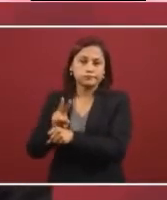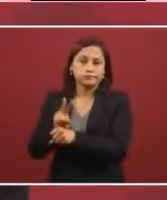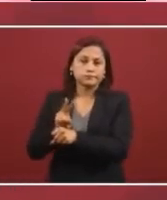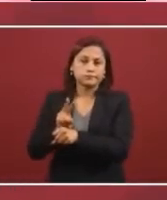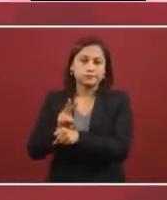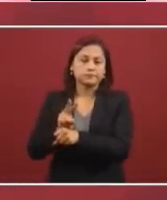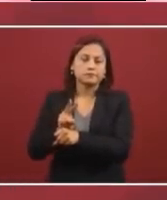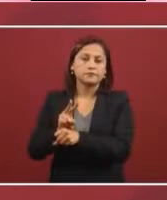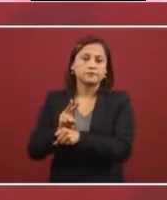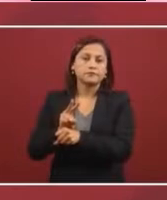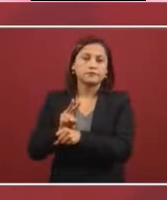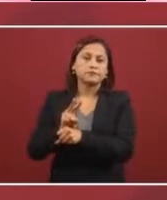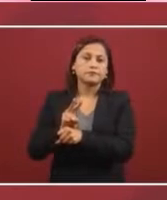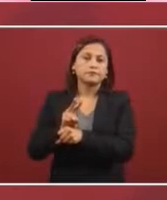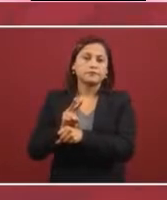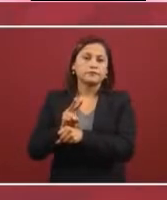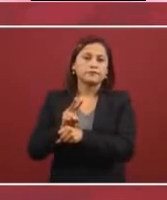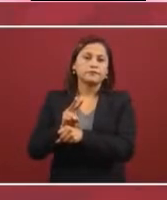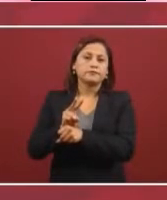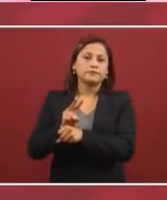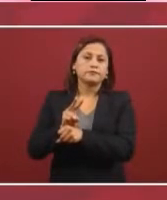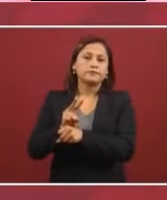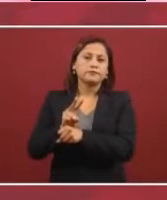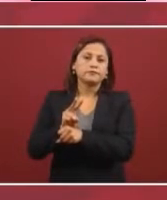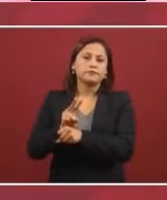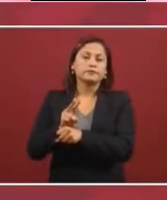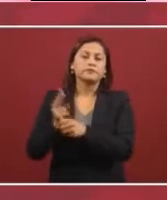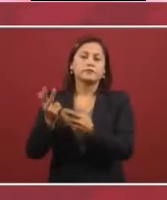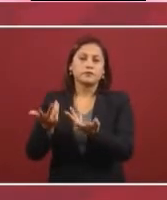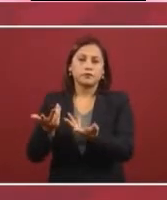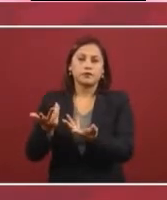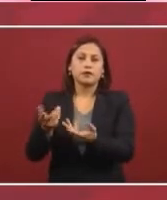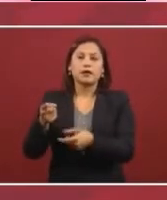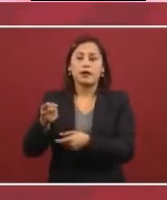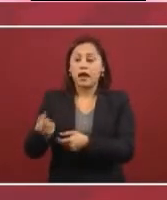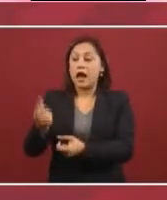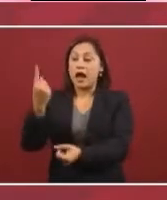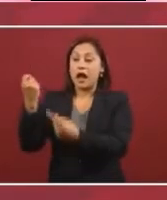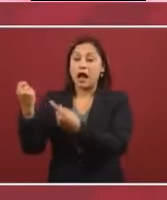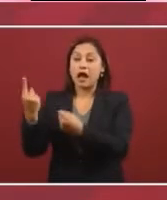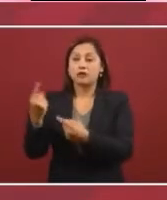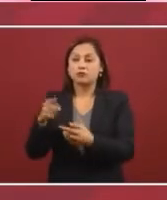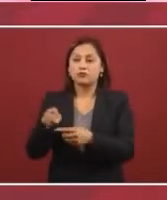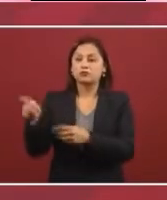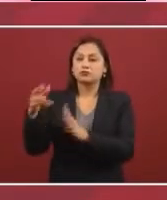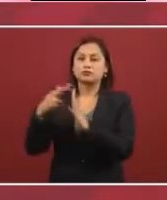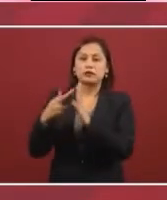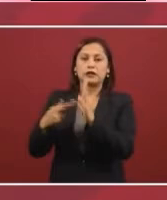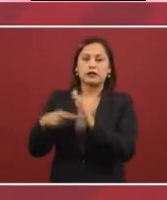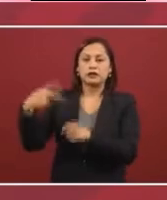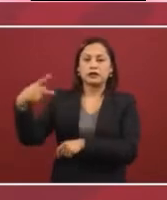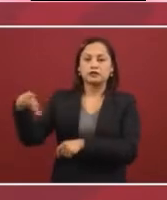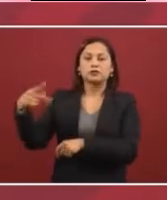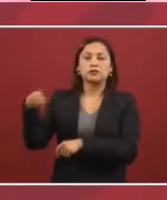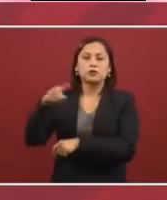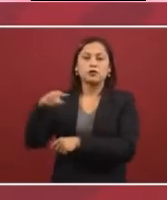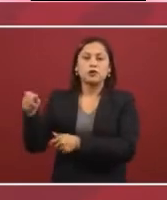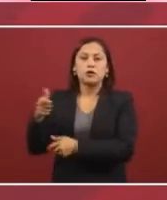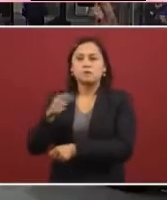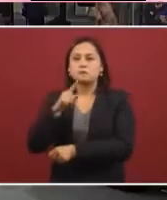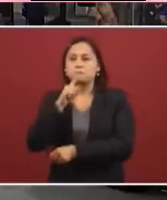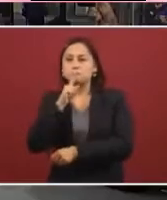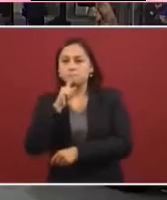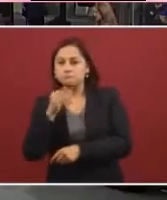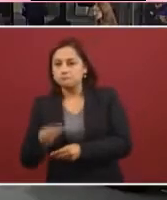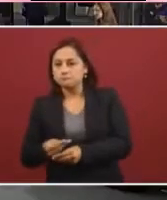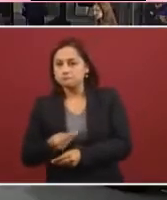ser manejados, so they can be managed in a discretional way. So we're trying to put order to these things,